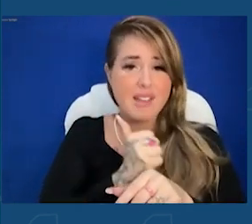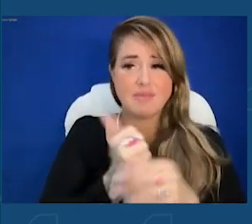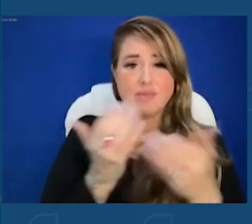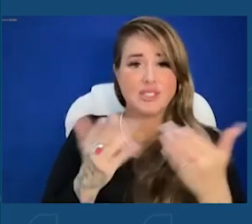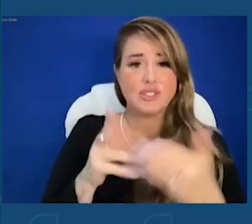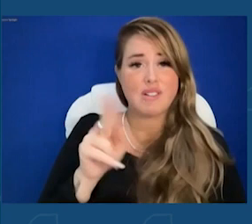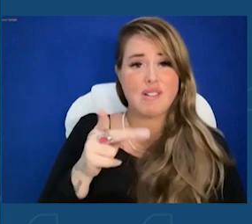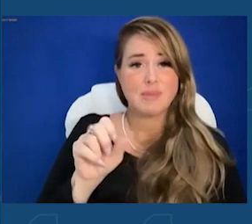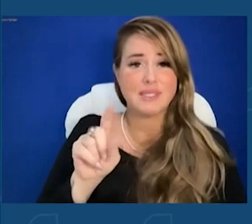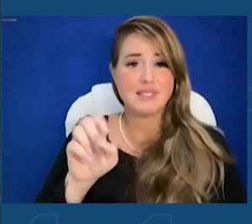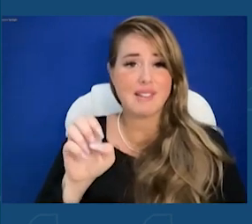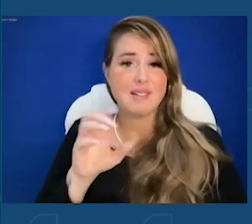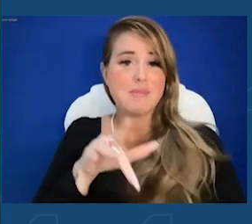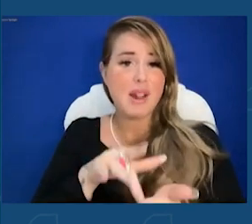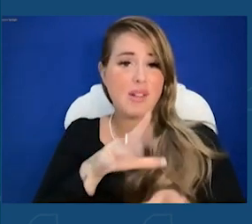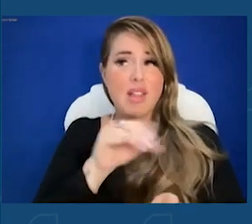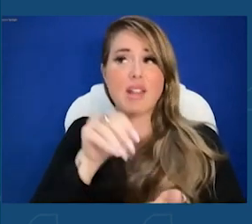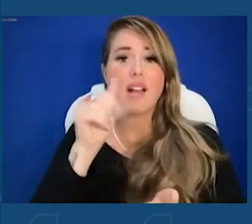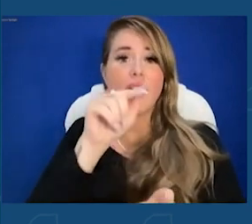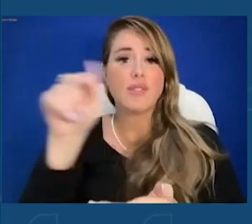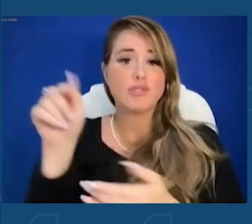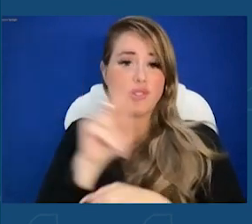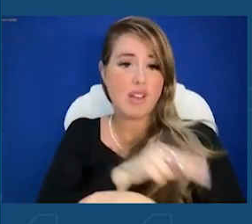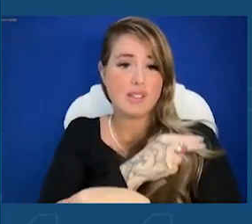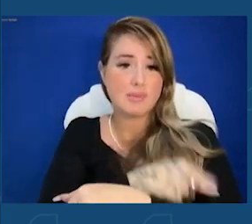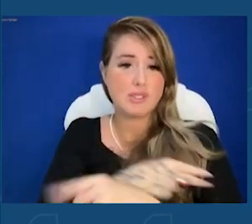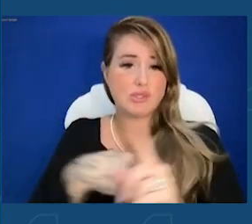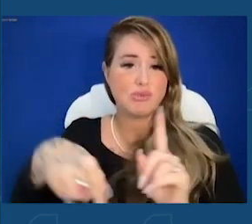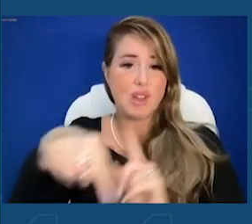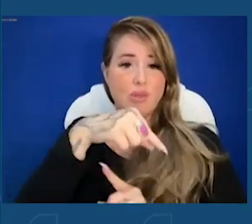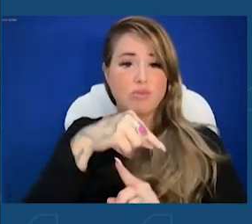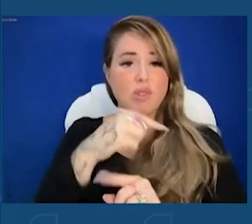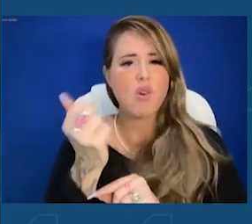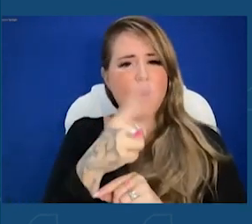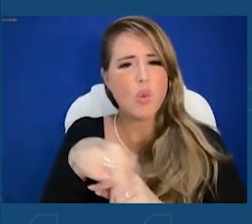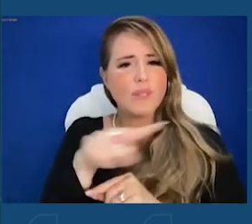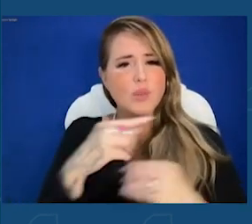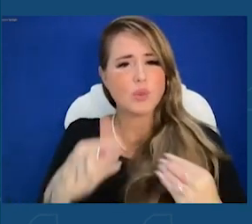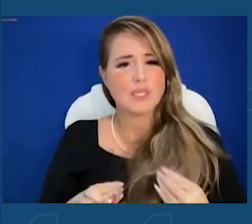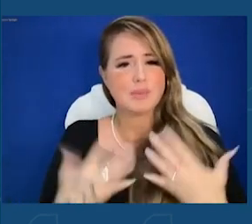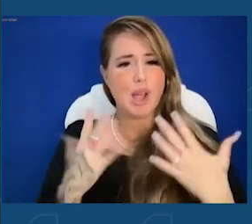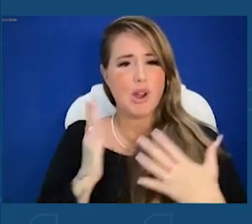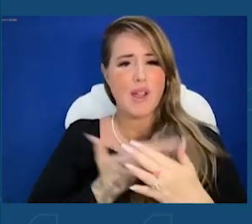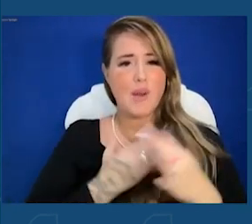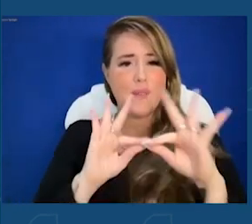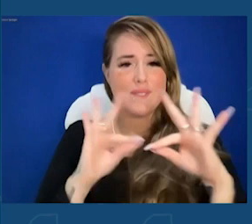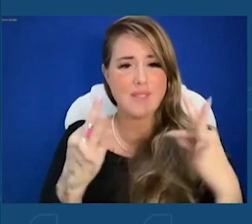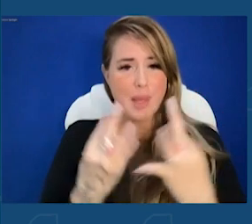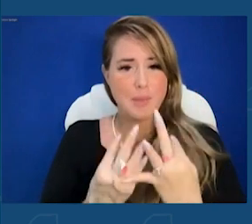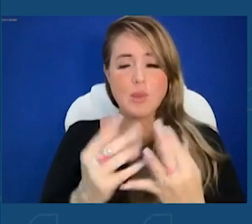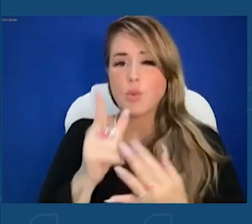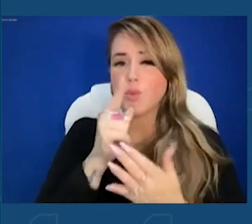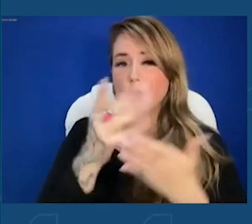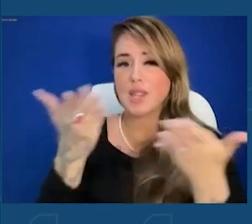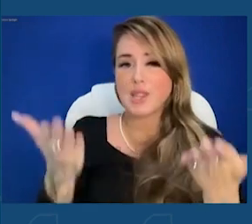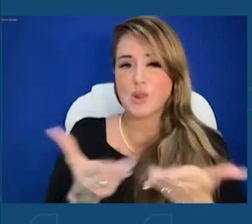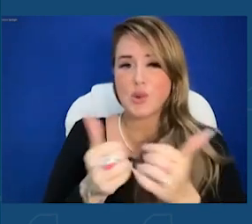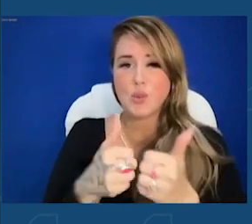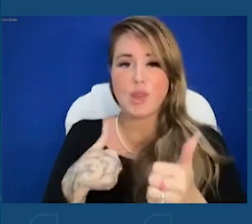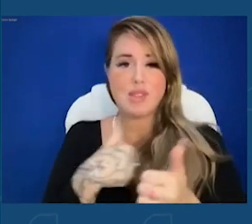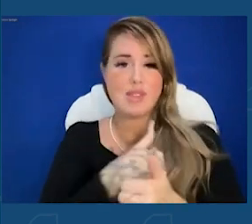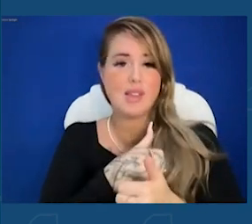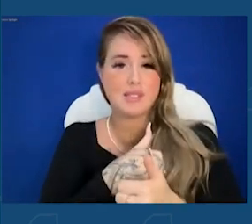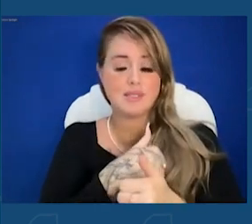Medical and surrounding hospitals. You all have inspired our family who are here with us in